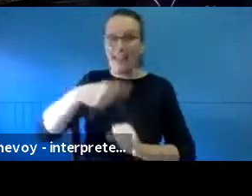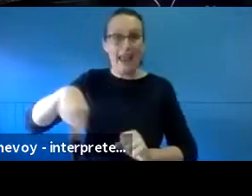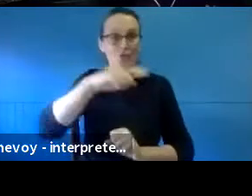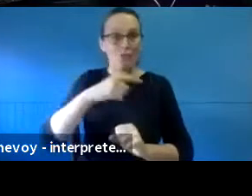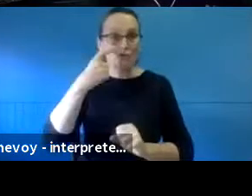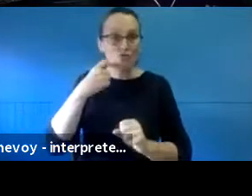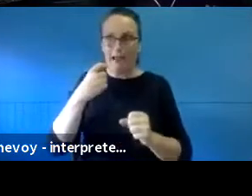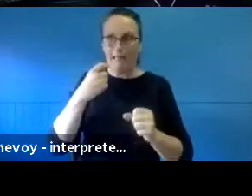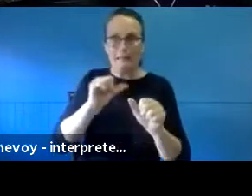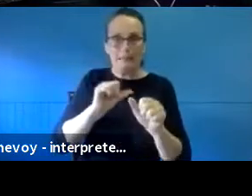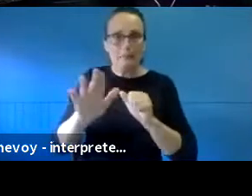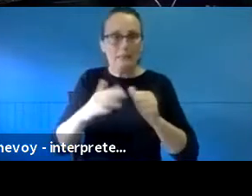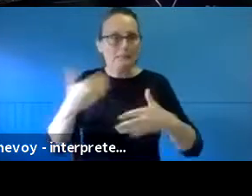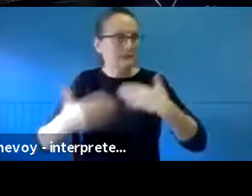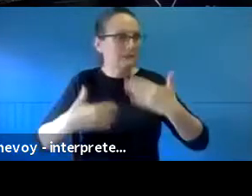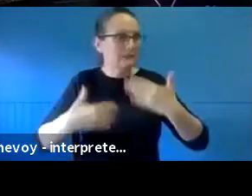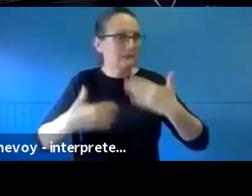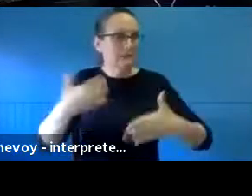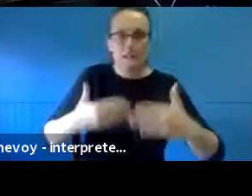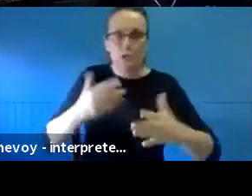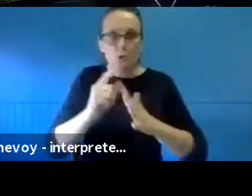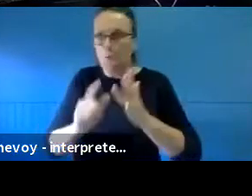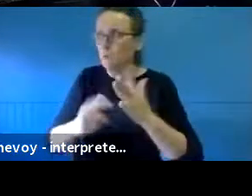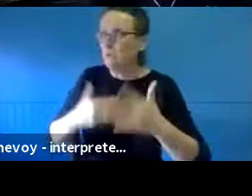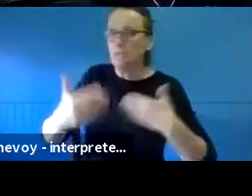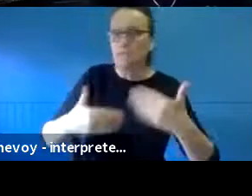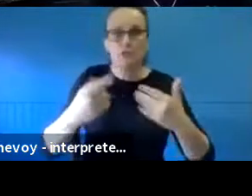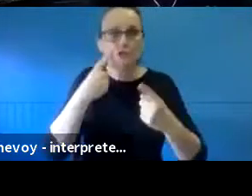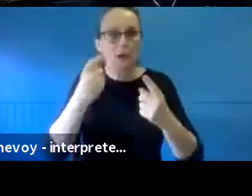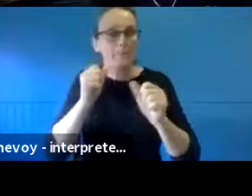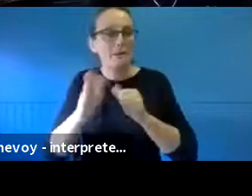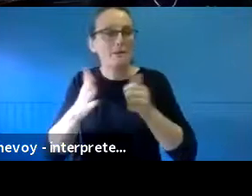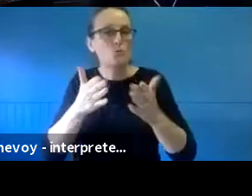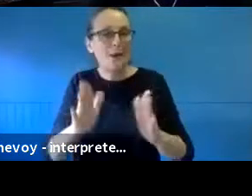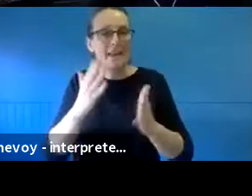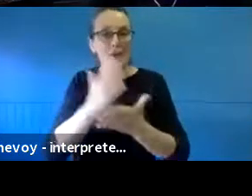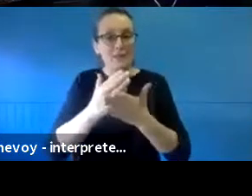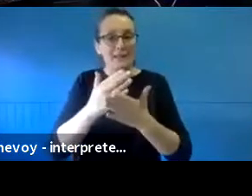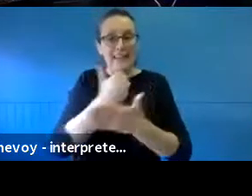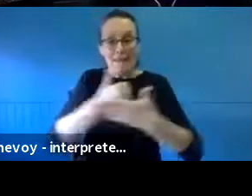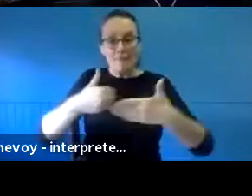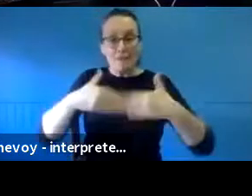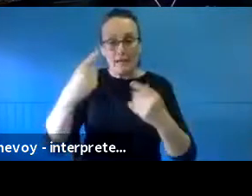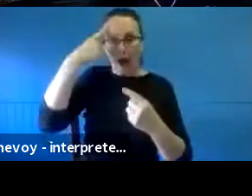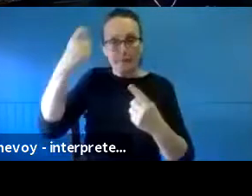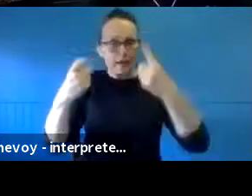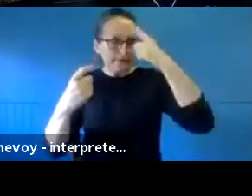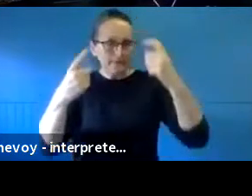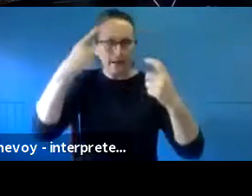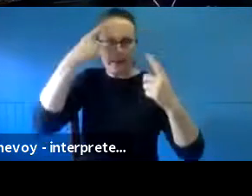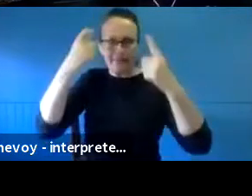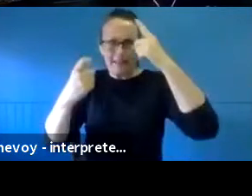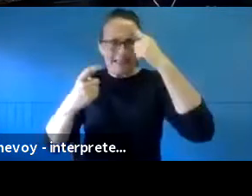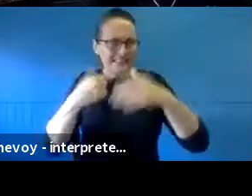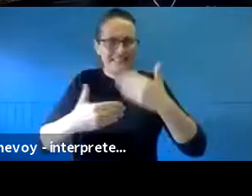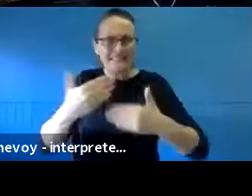along and doing the best that they possibly can do. And having to invent on a daily basis just to be able to keep up